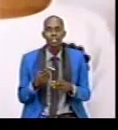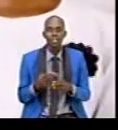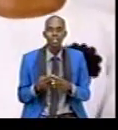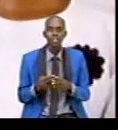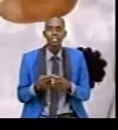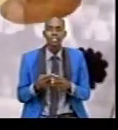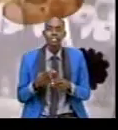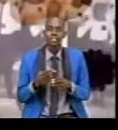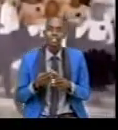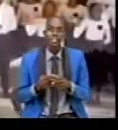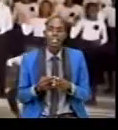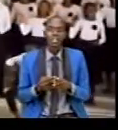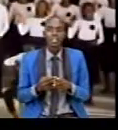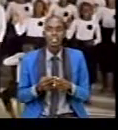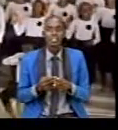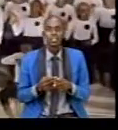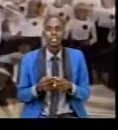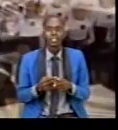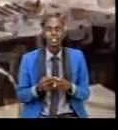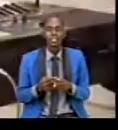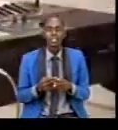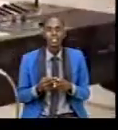mention your name.